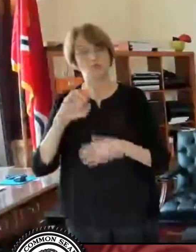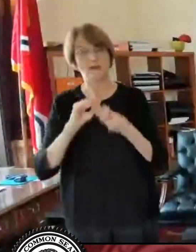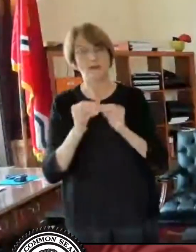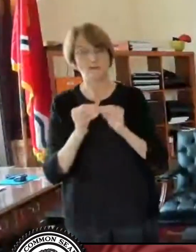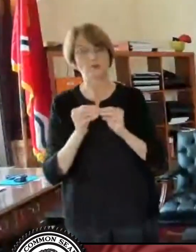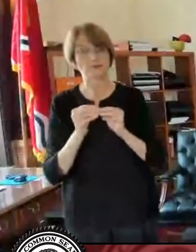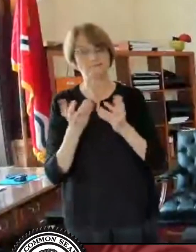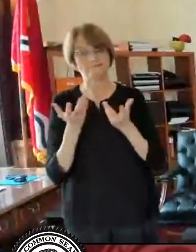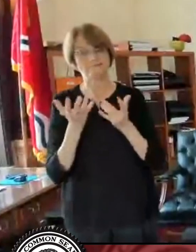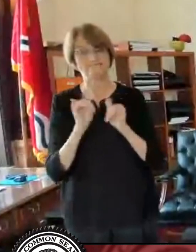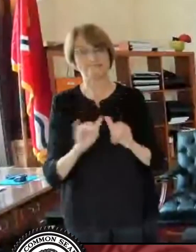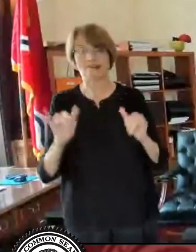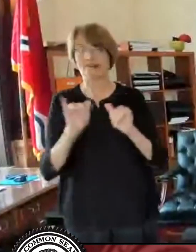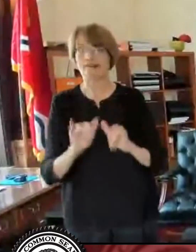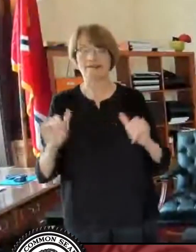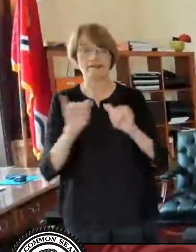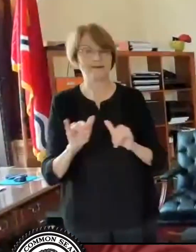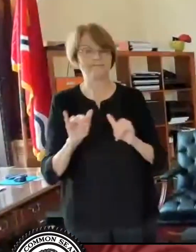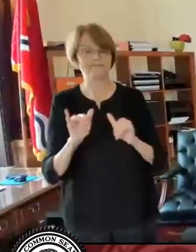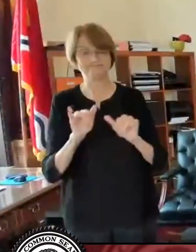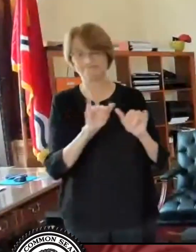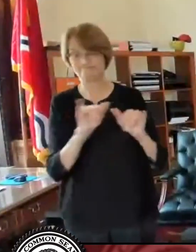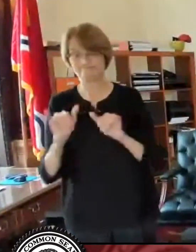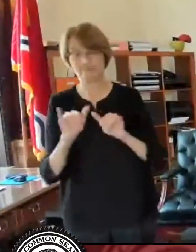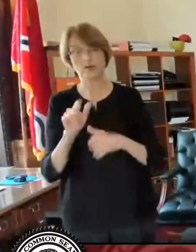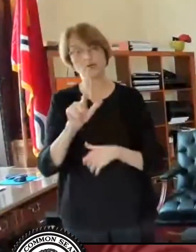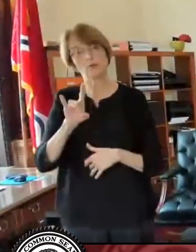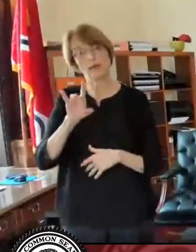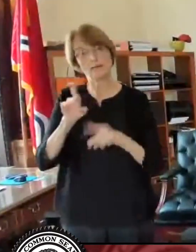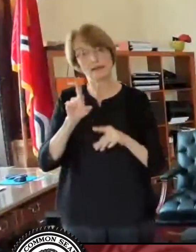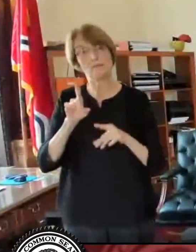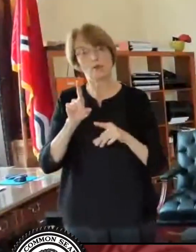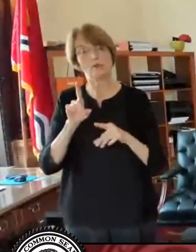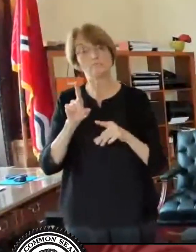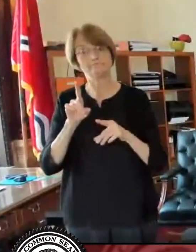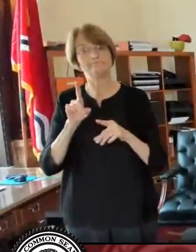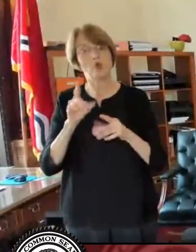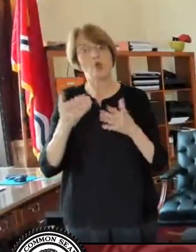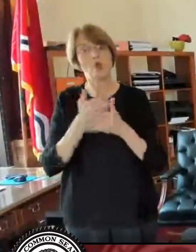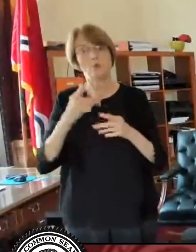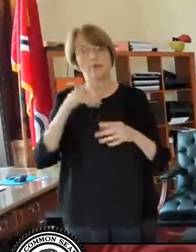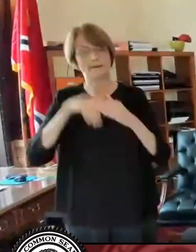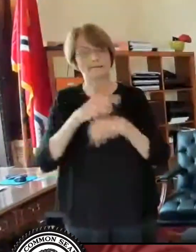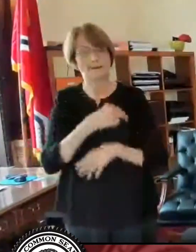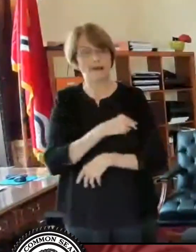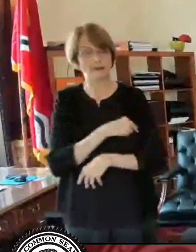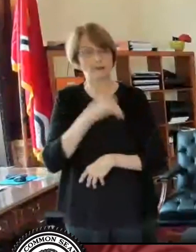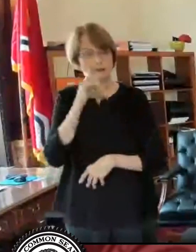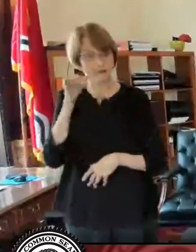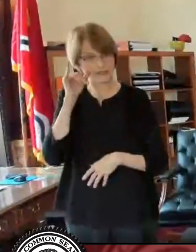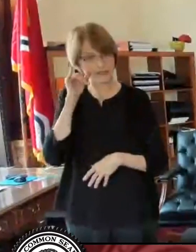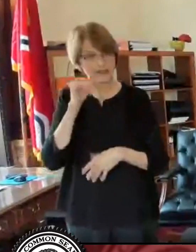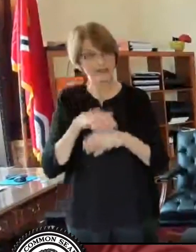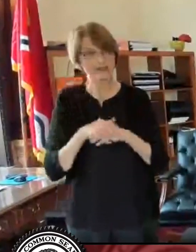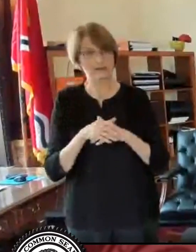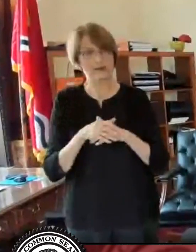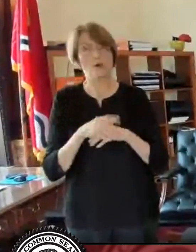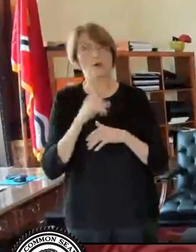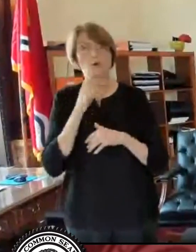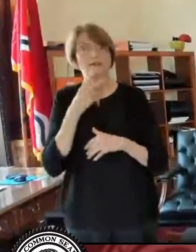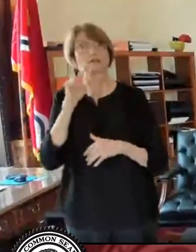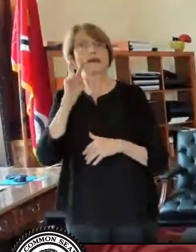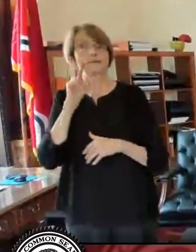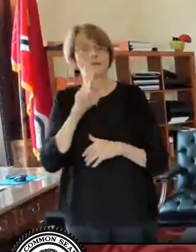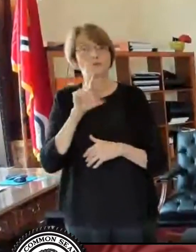much stuck where they are. 28 people admitted to the hospital yesterday, 27, actually the day before